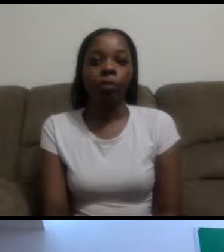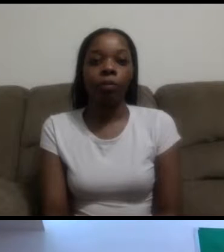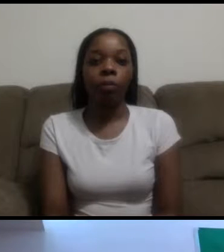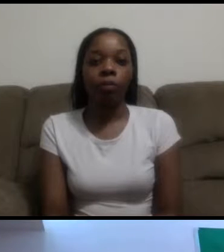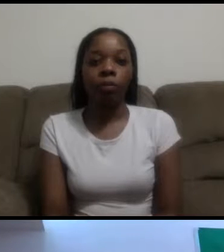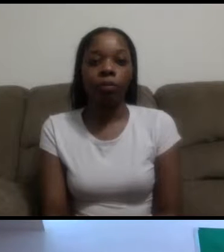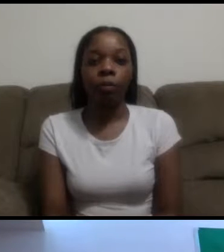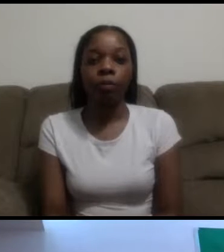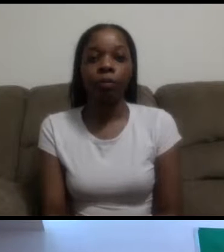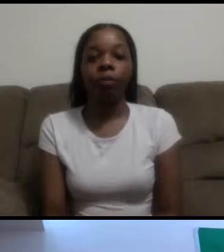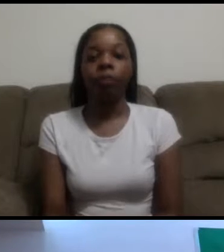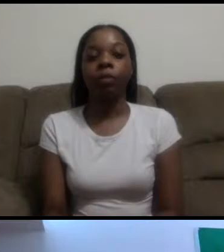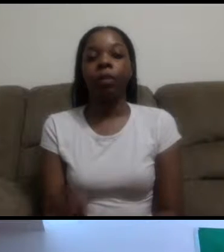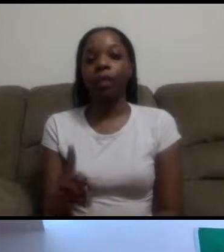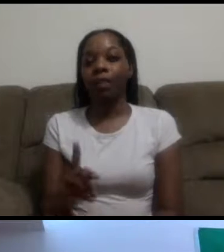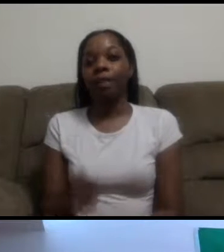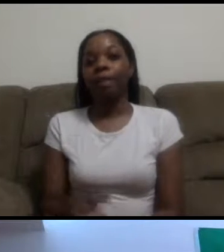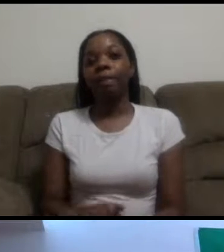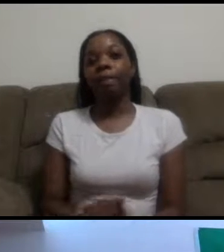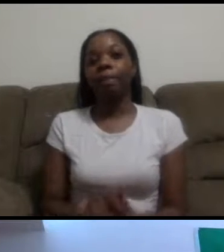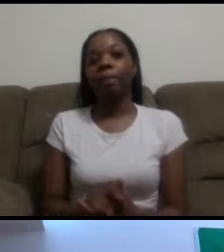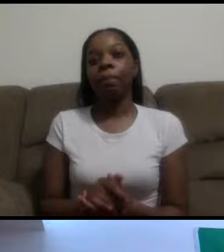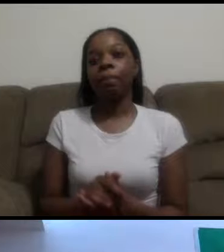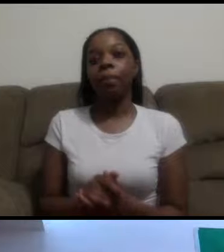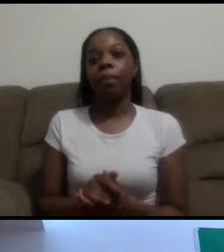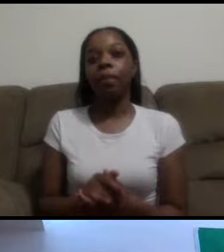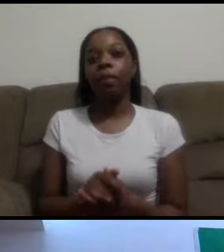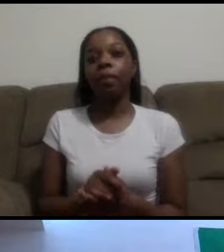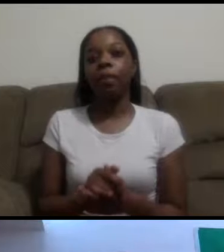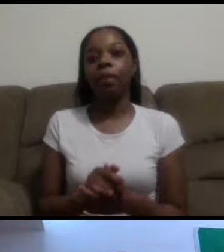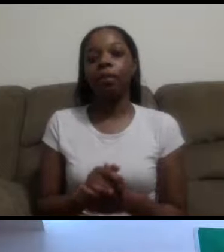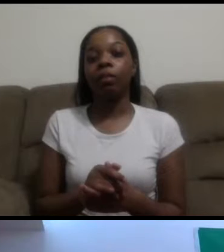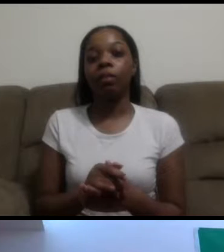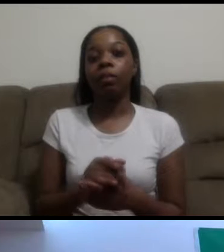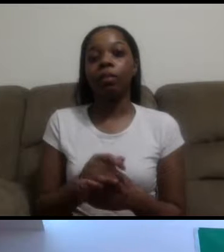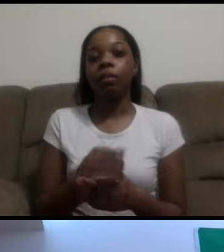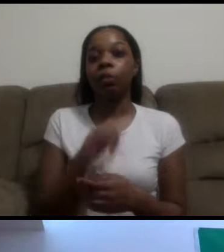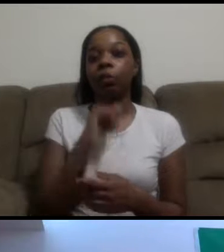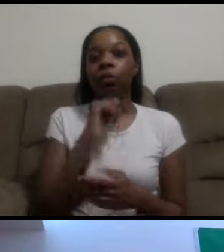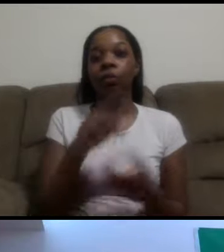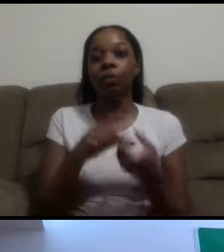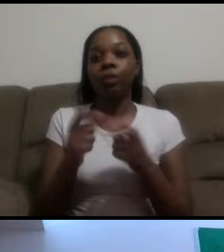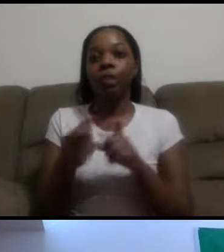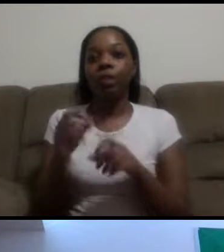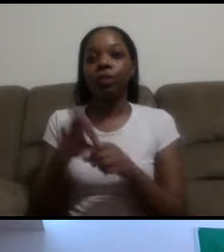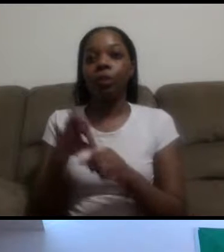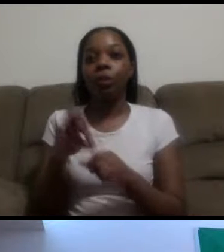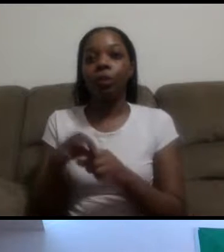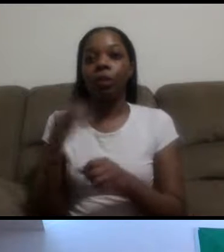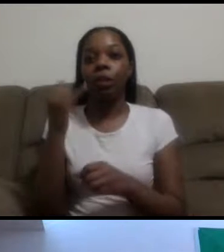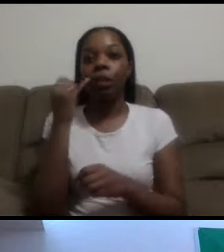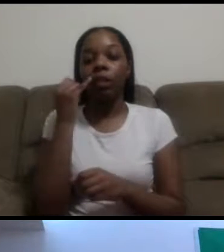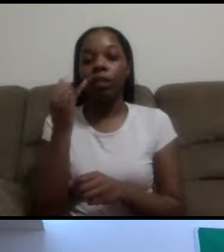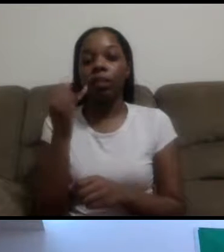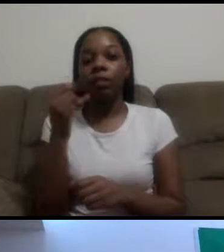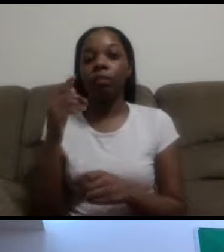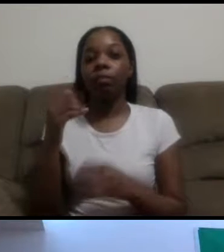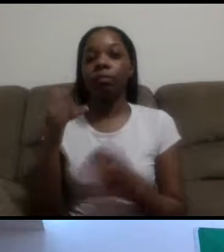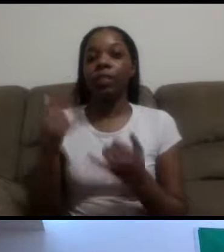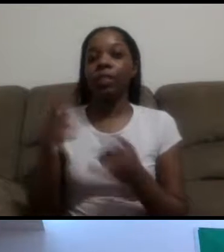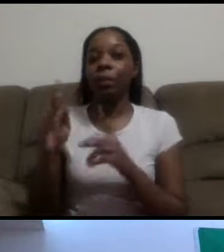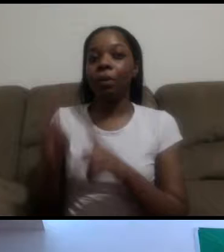Alrighty, for the sake of time, because it's not going to change the outcome of the vote if this person decides to vote for, against, or abstain.